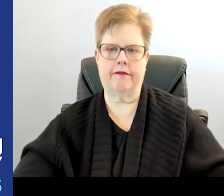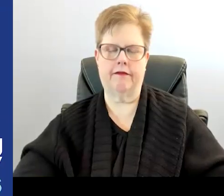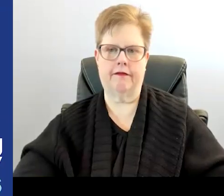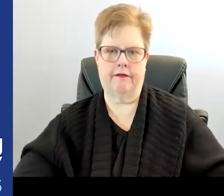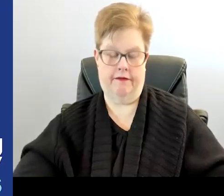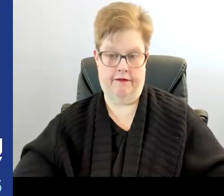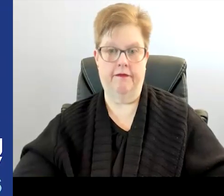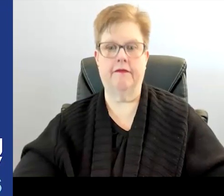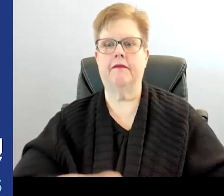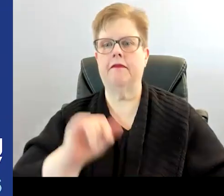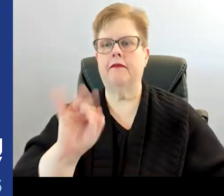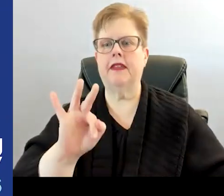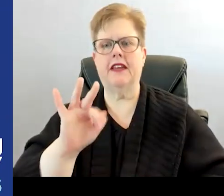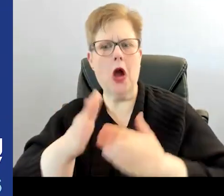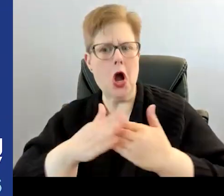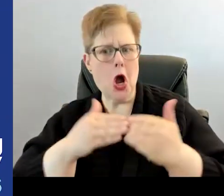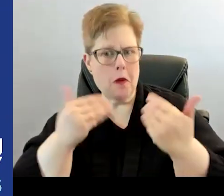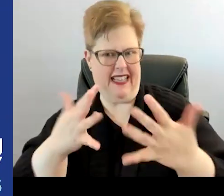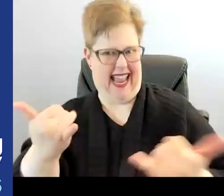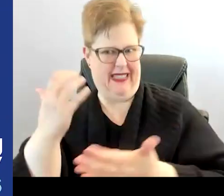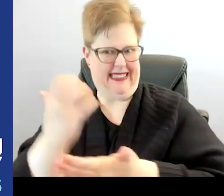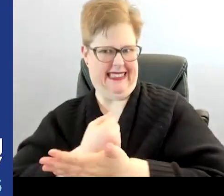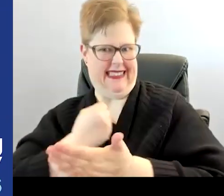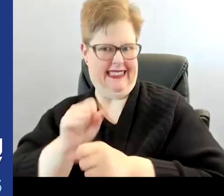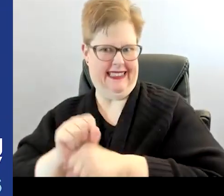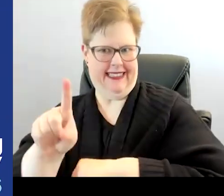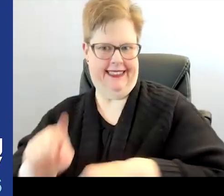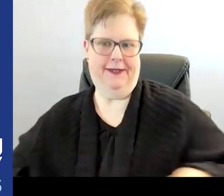And if you've got a thought partially written, now's the time to send it.